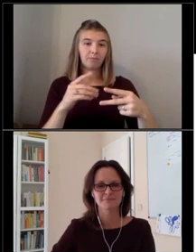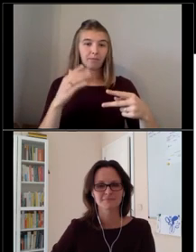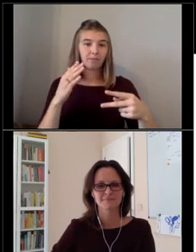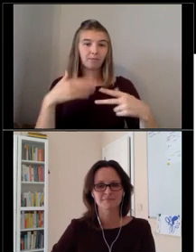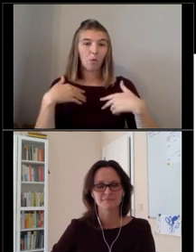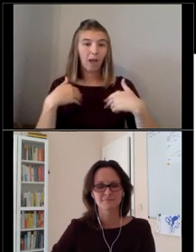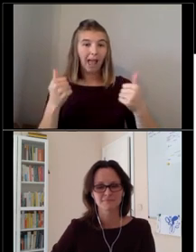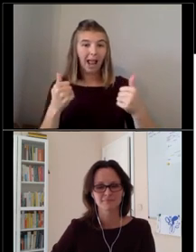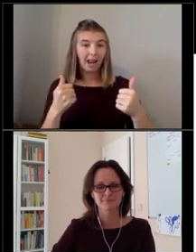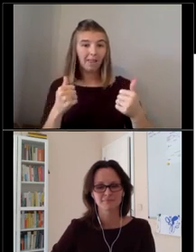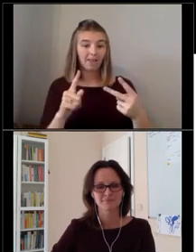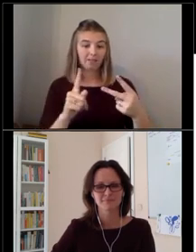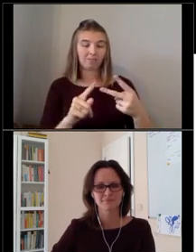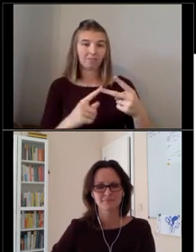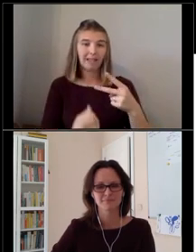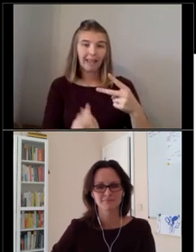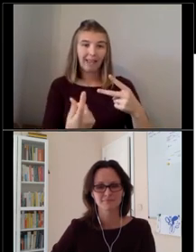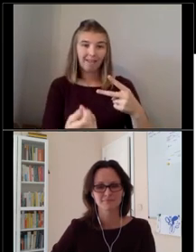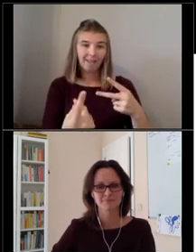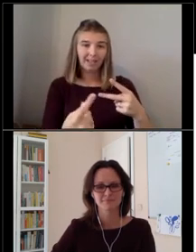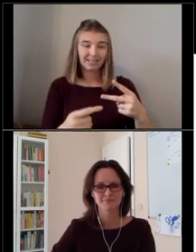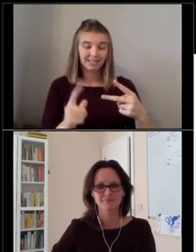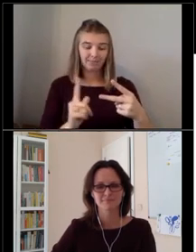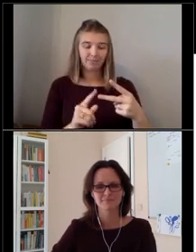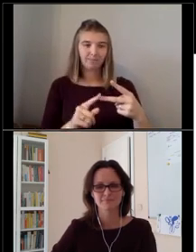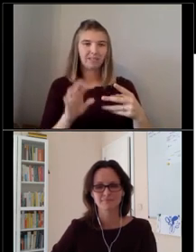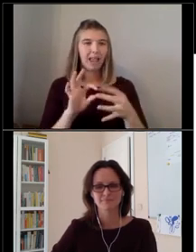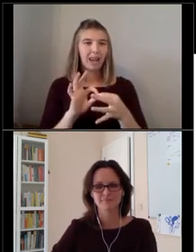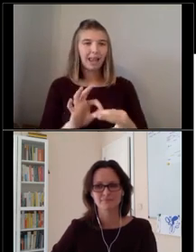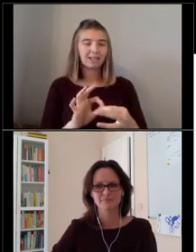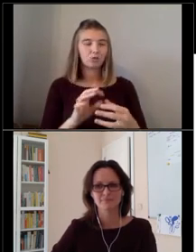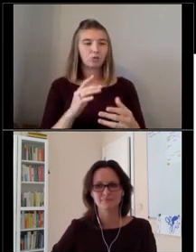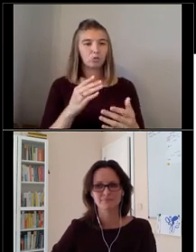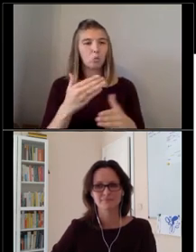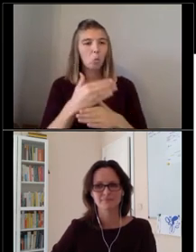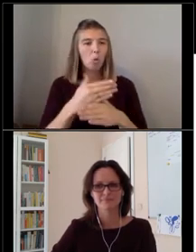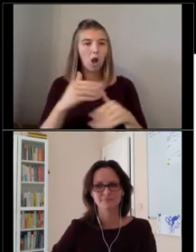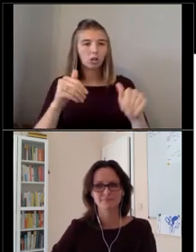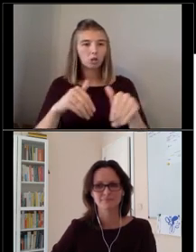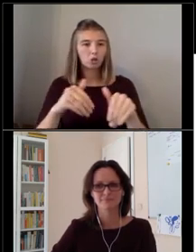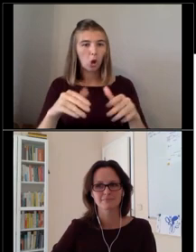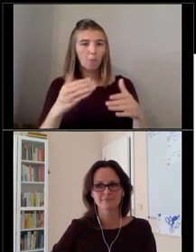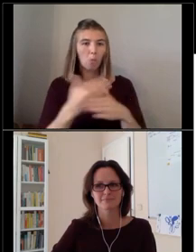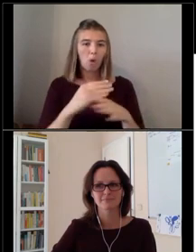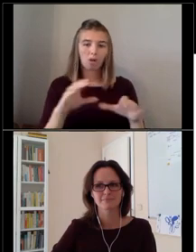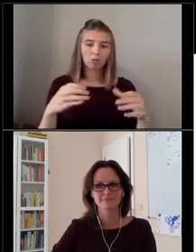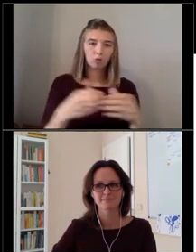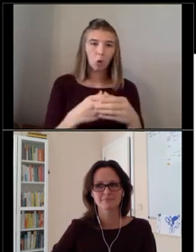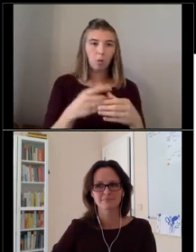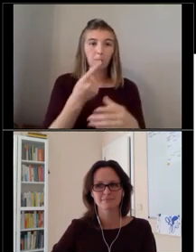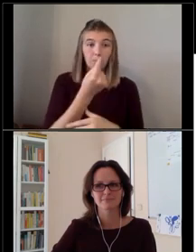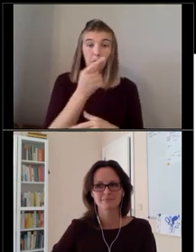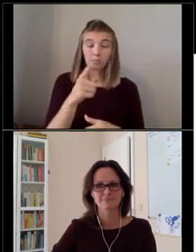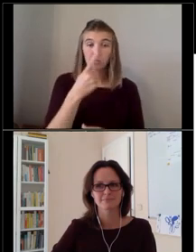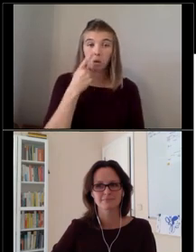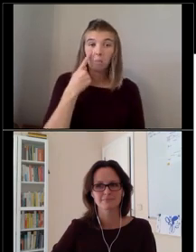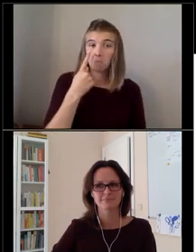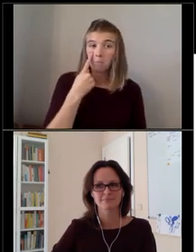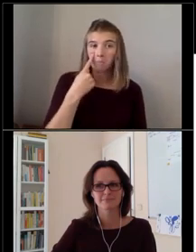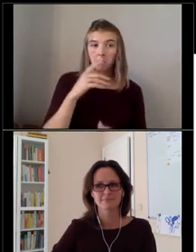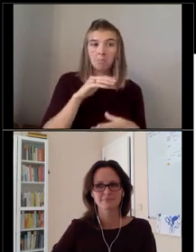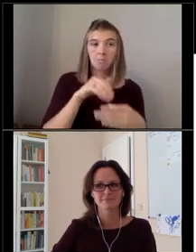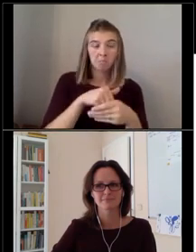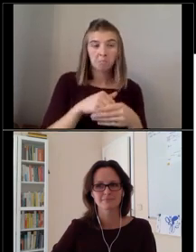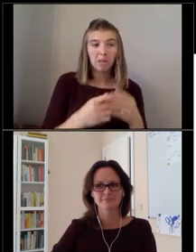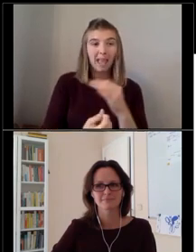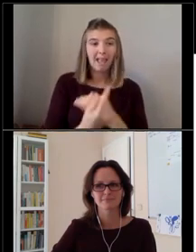rsc.ly/ccfevents has links to workshop type events that may follow on from the sorts of things we talked about today, and they